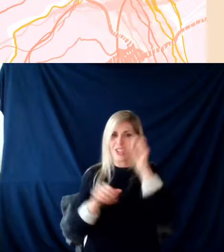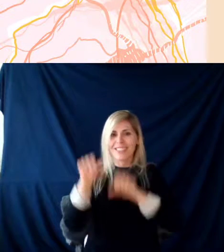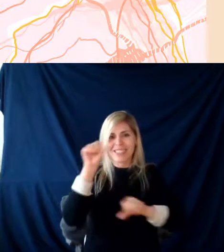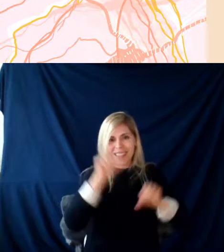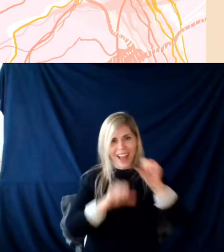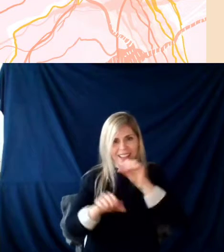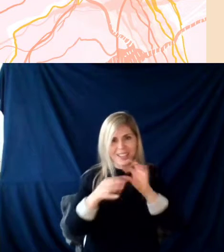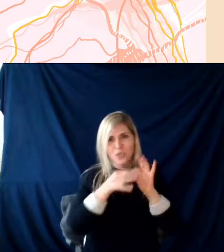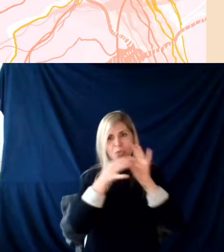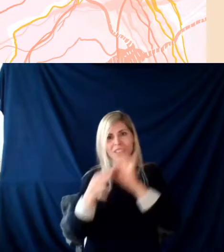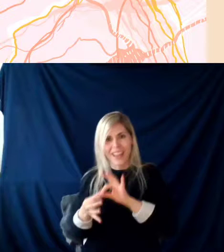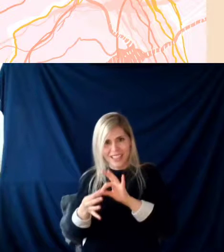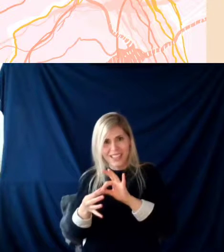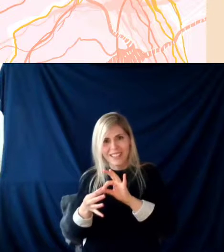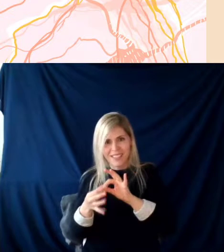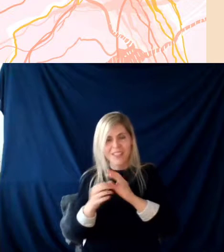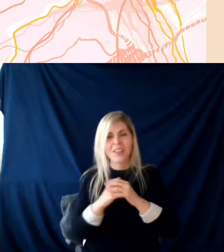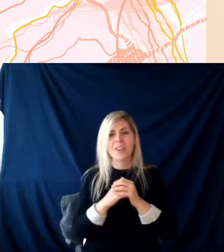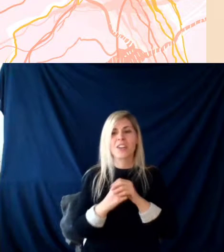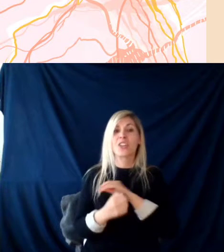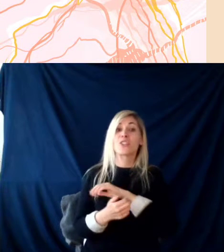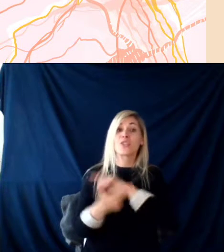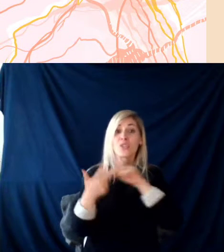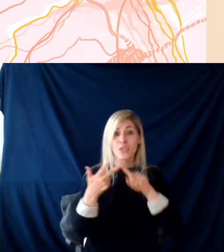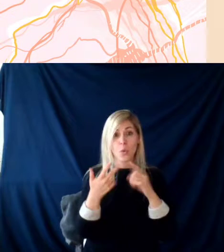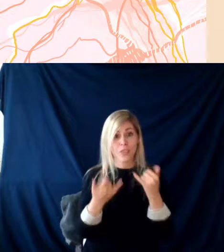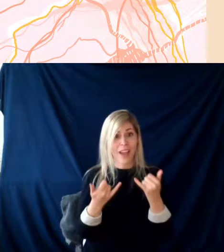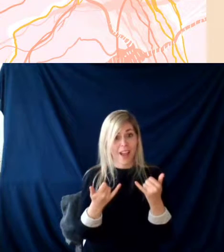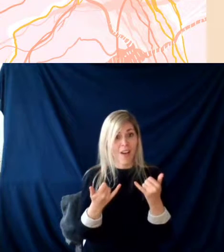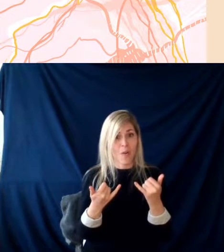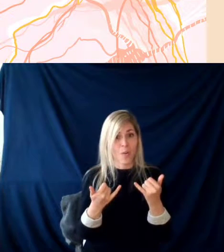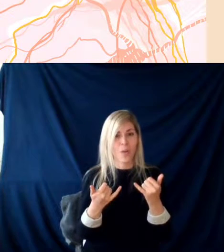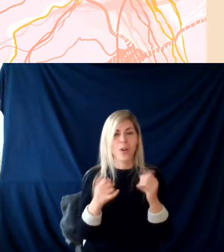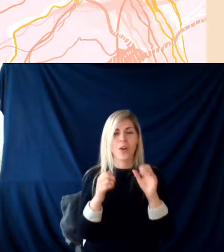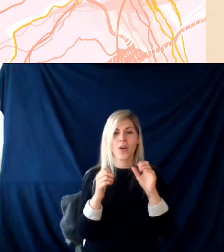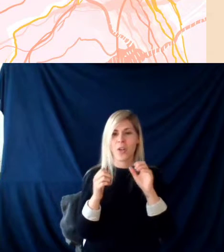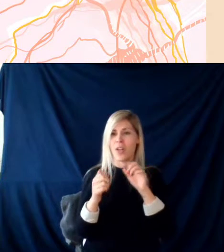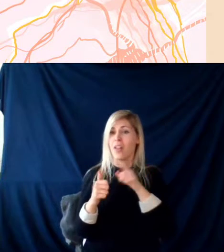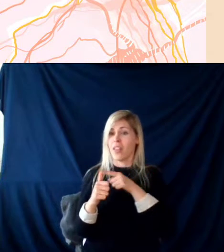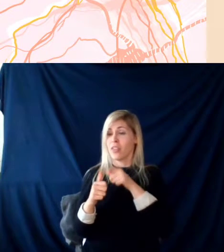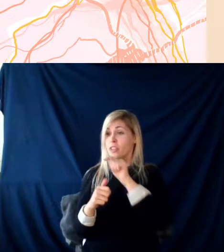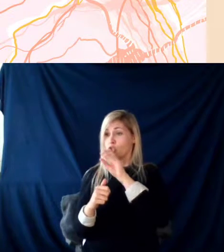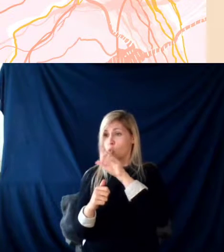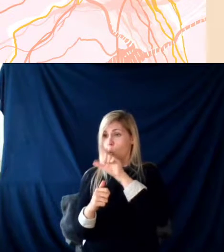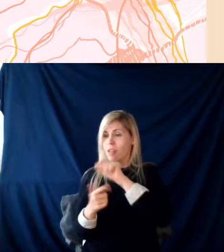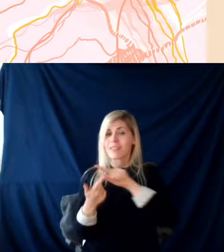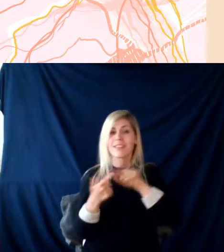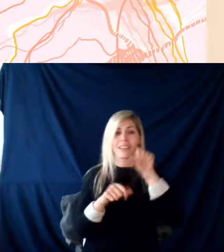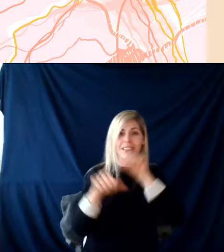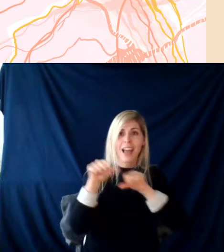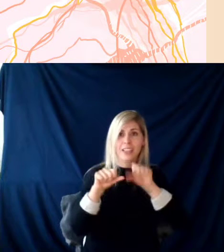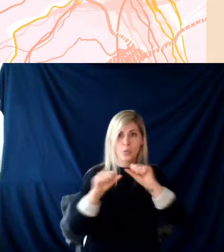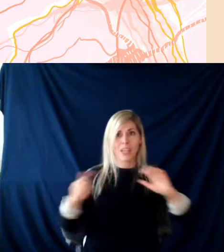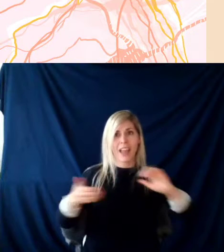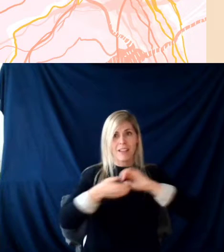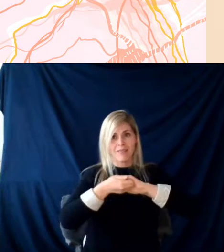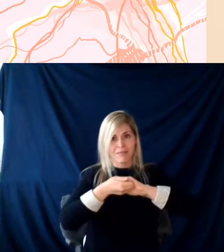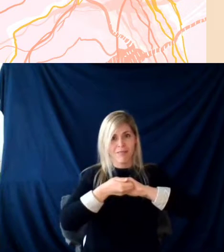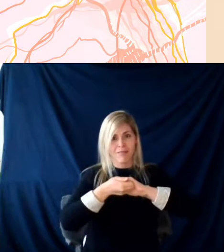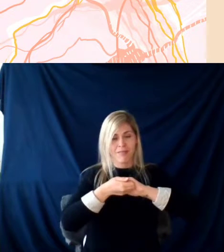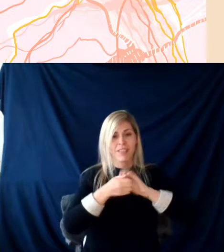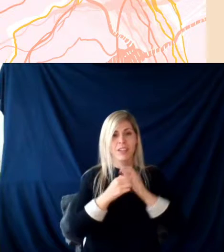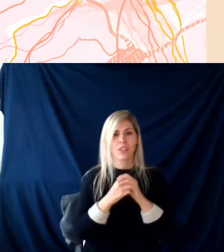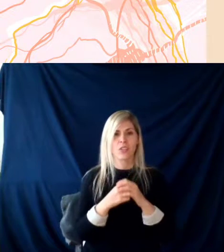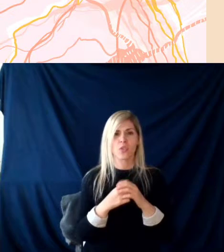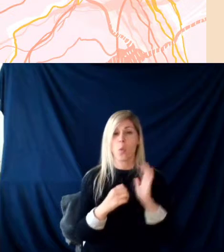bit about the relative science. And so now we can actually mesh those together to really understand, what was